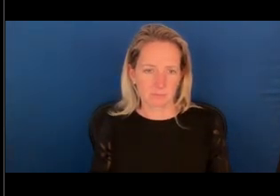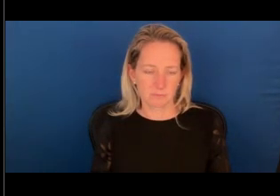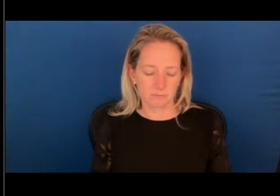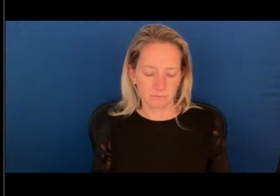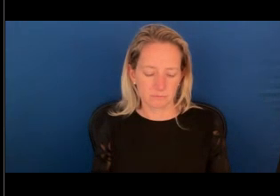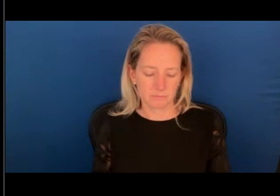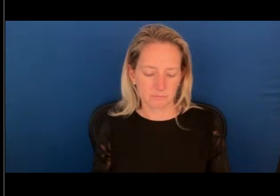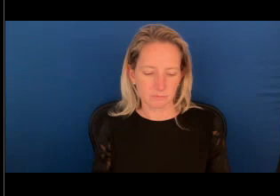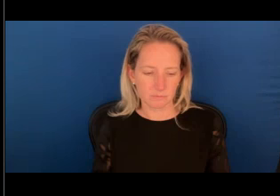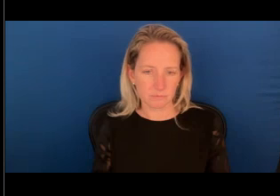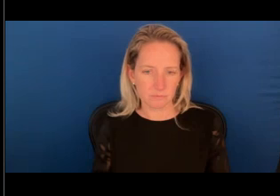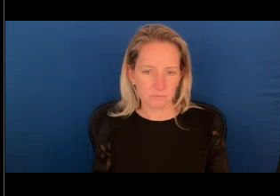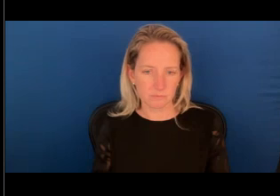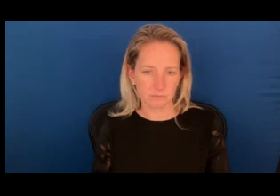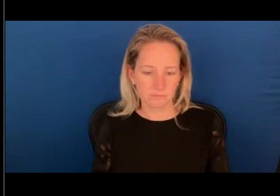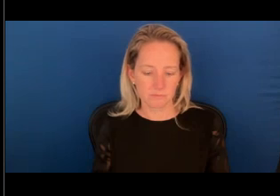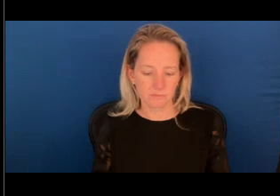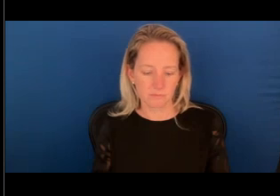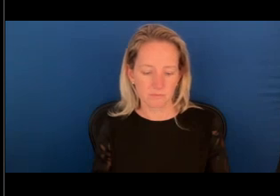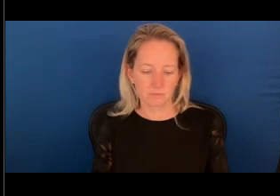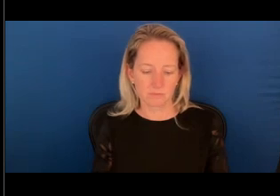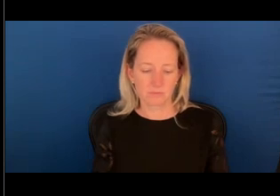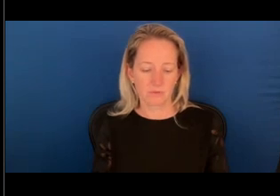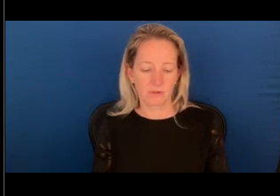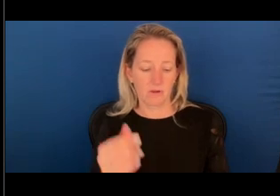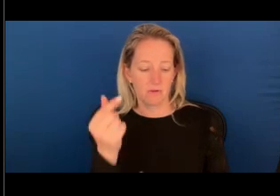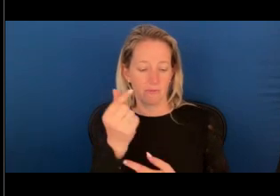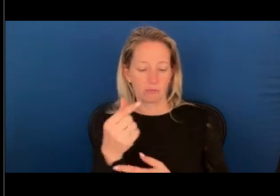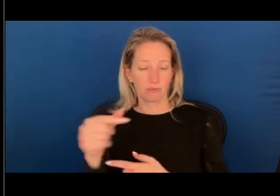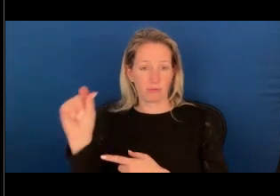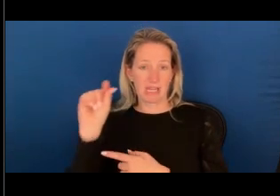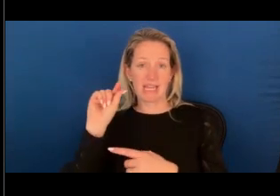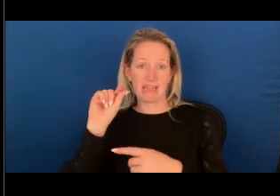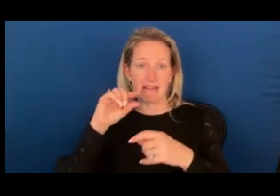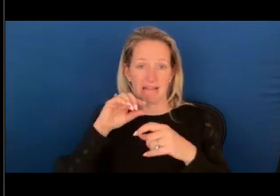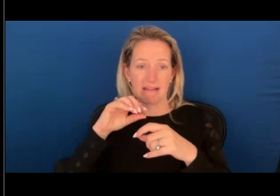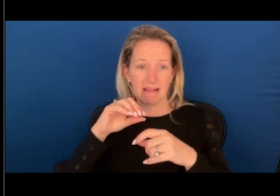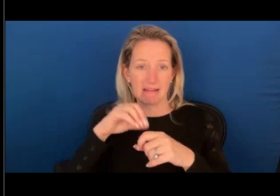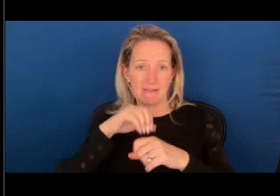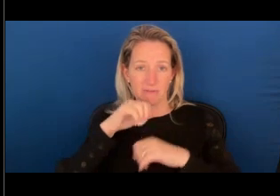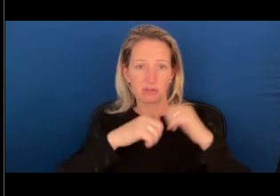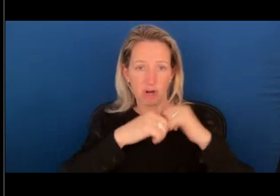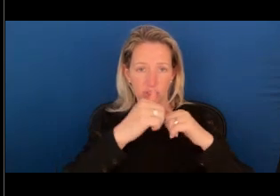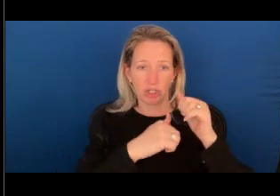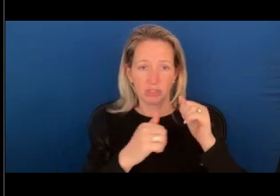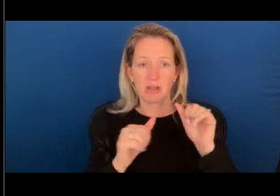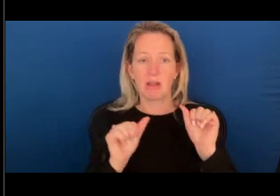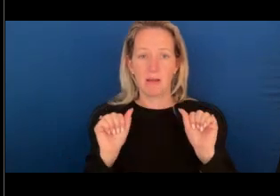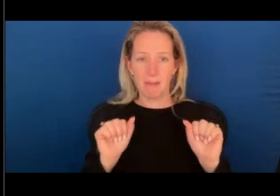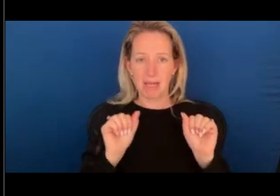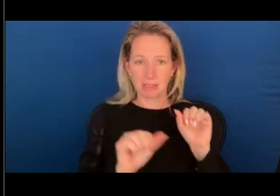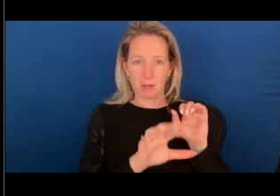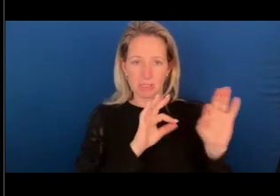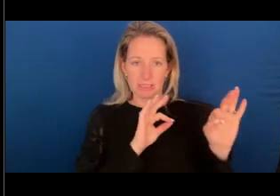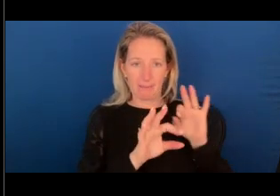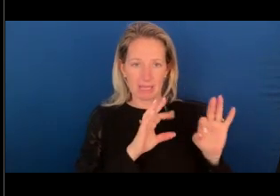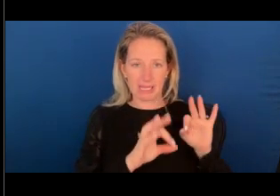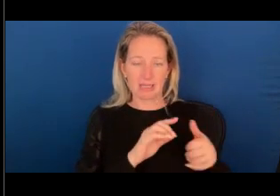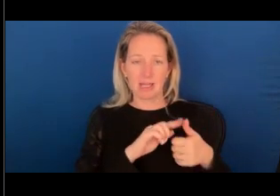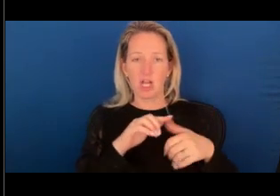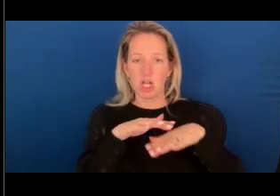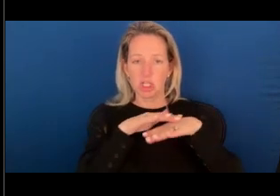back. For green infrastructure, what we are doing, in addition to sampling, where possible, we are sampling surface water, we